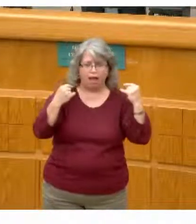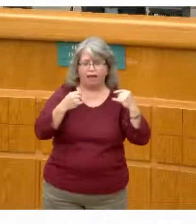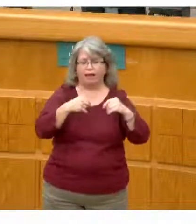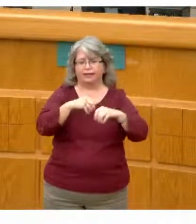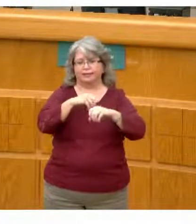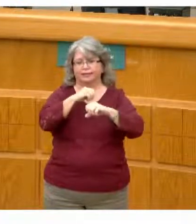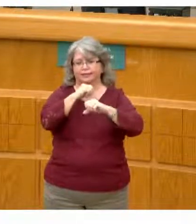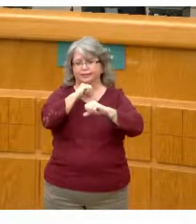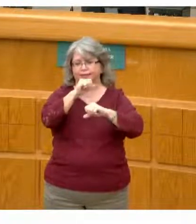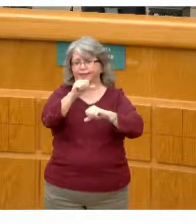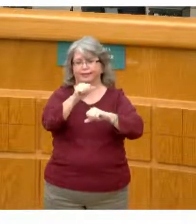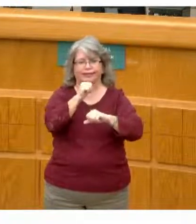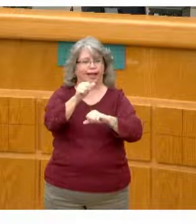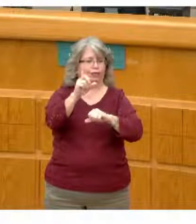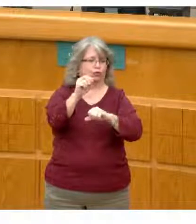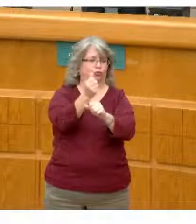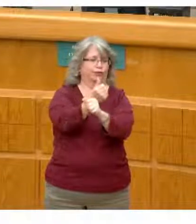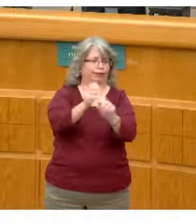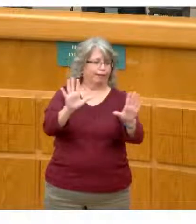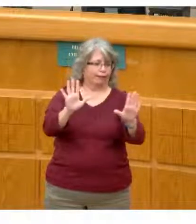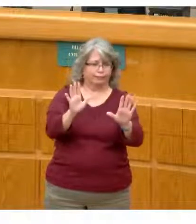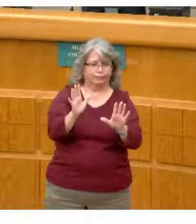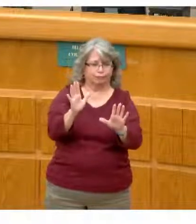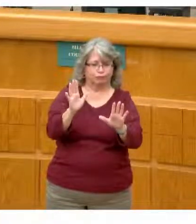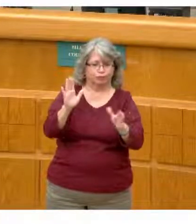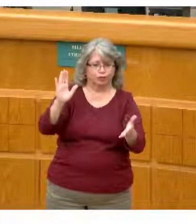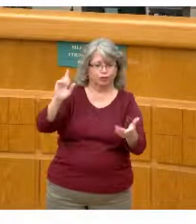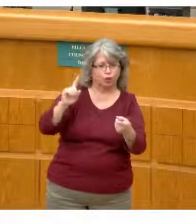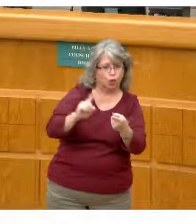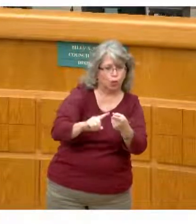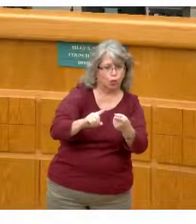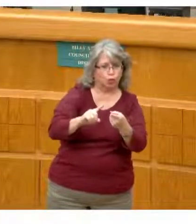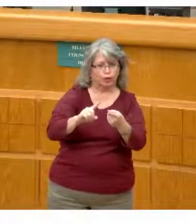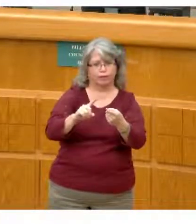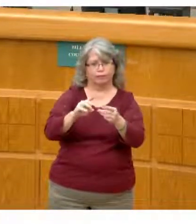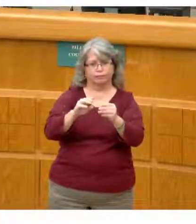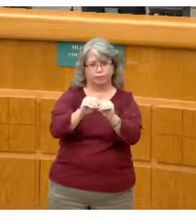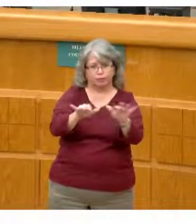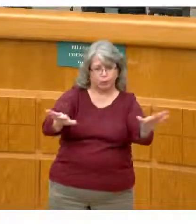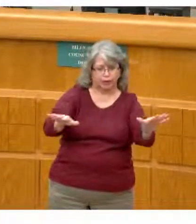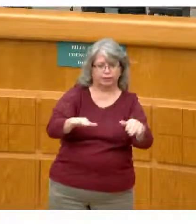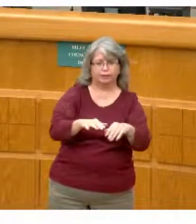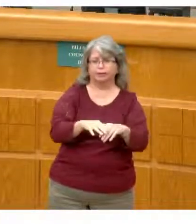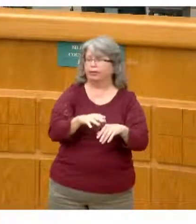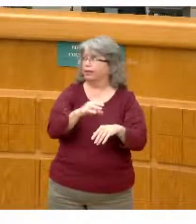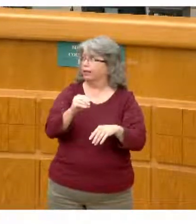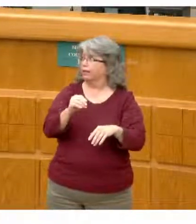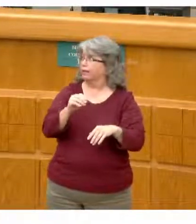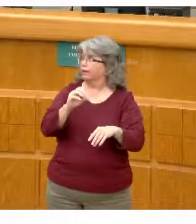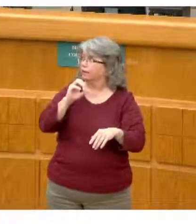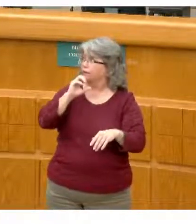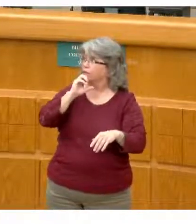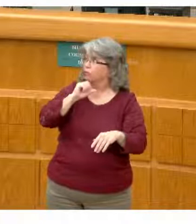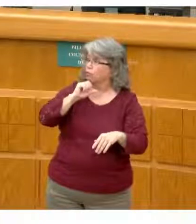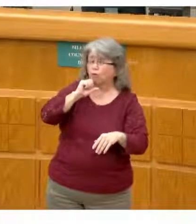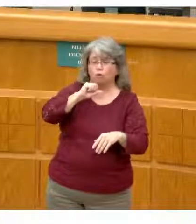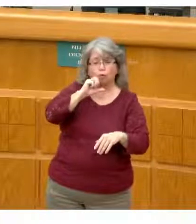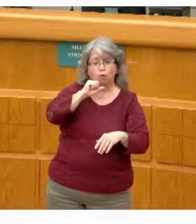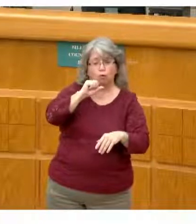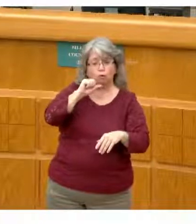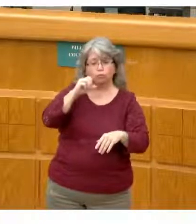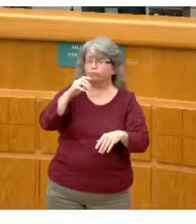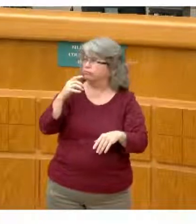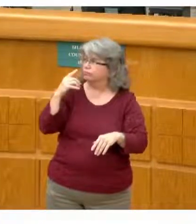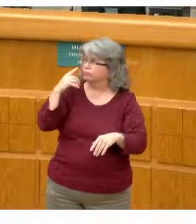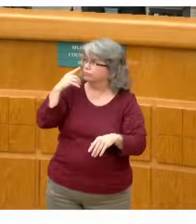the Omicron curve. And the gold line is the one where we behave the way that we have during past curves and try to slow